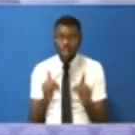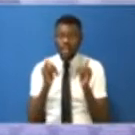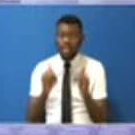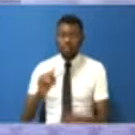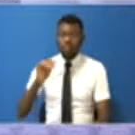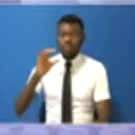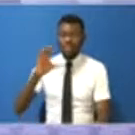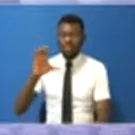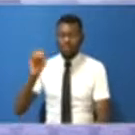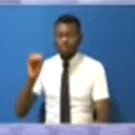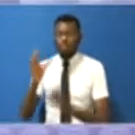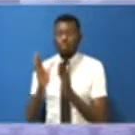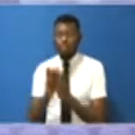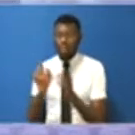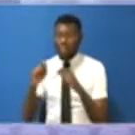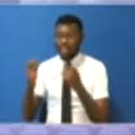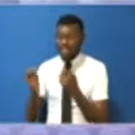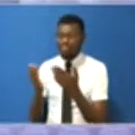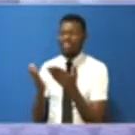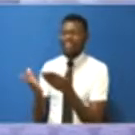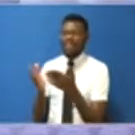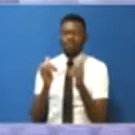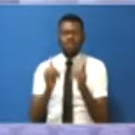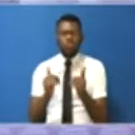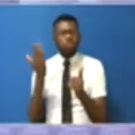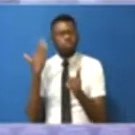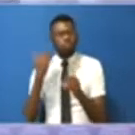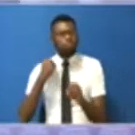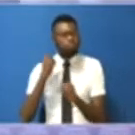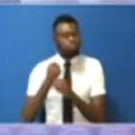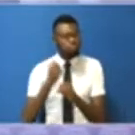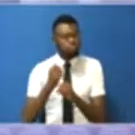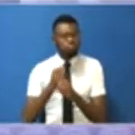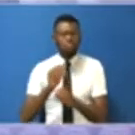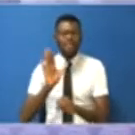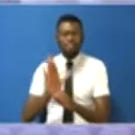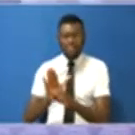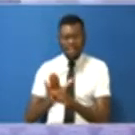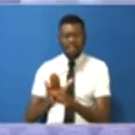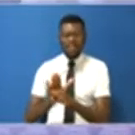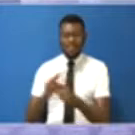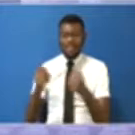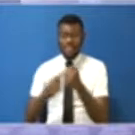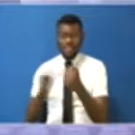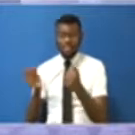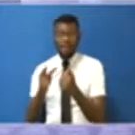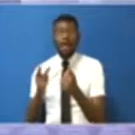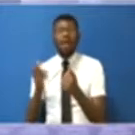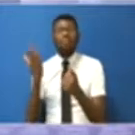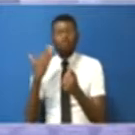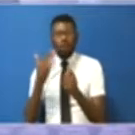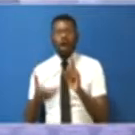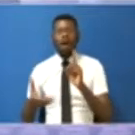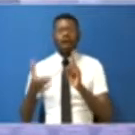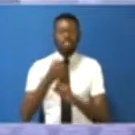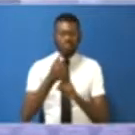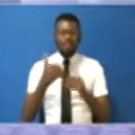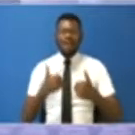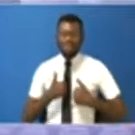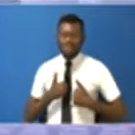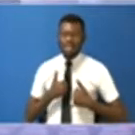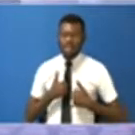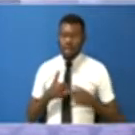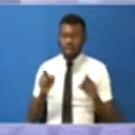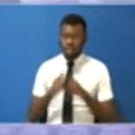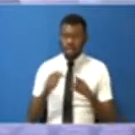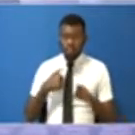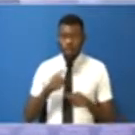team came in so there are a couple of things that we did within those uh within within those six months so we had some achievements um and